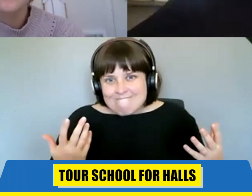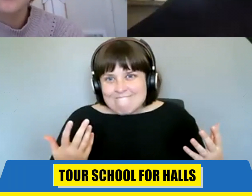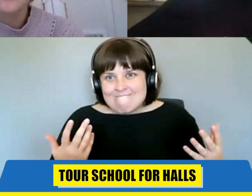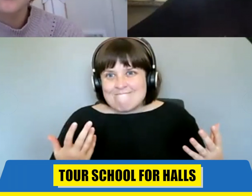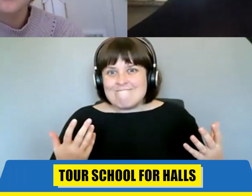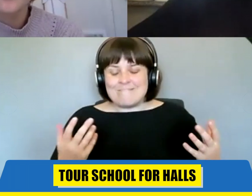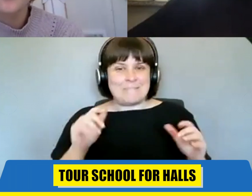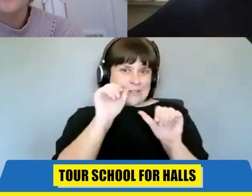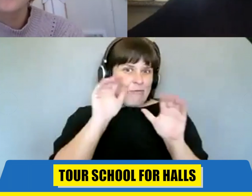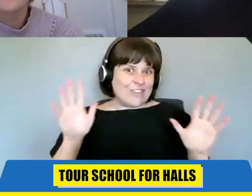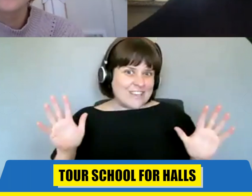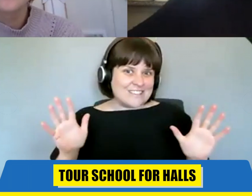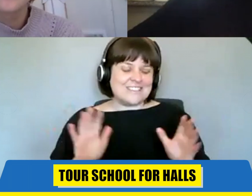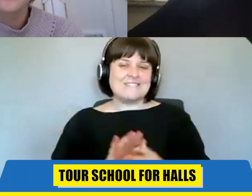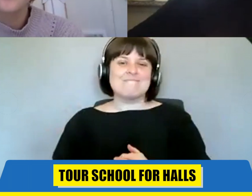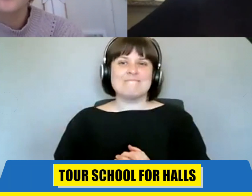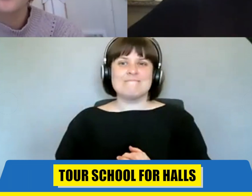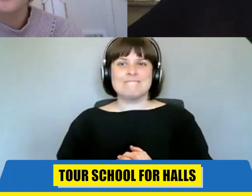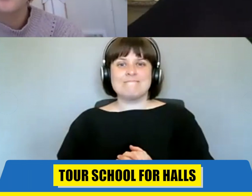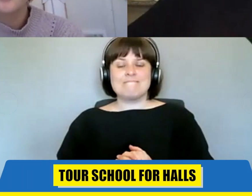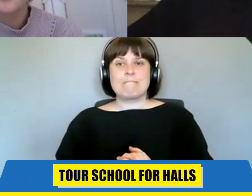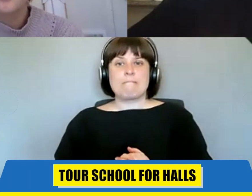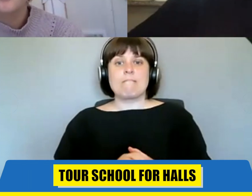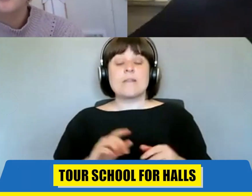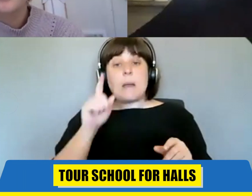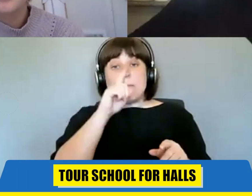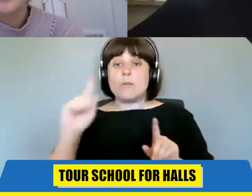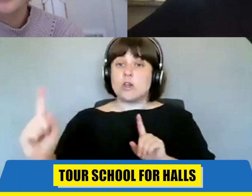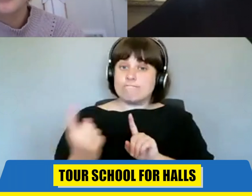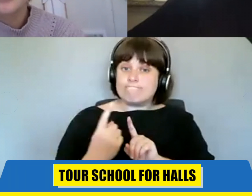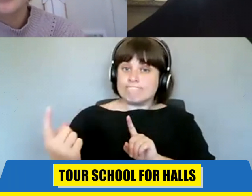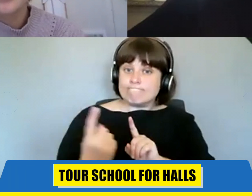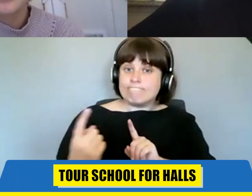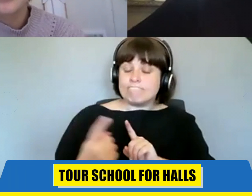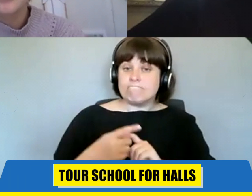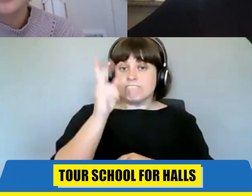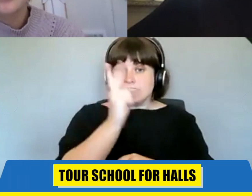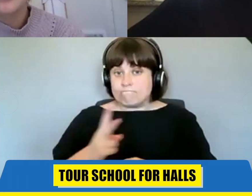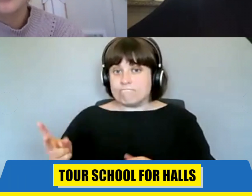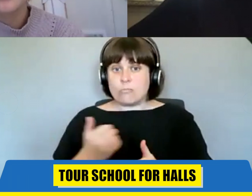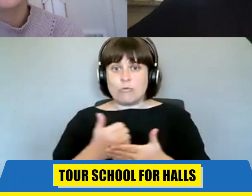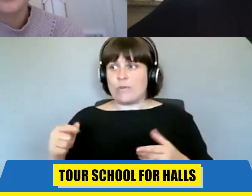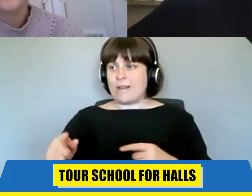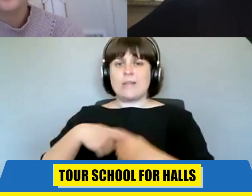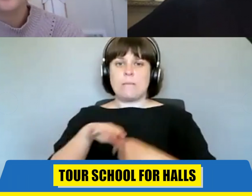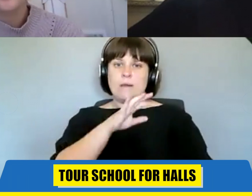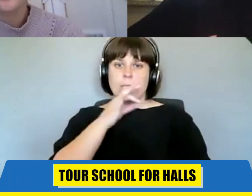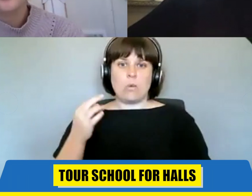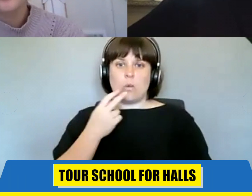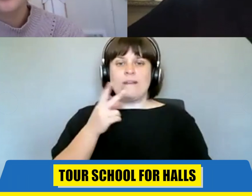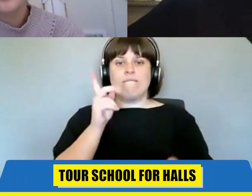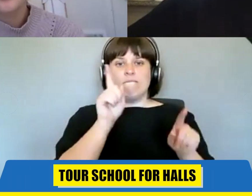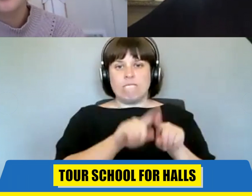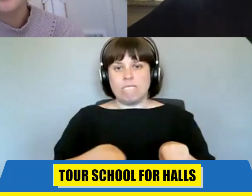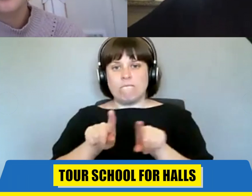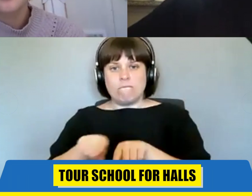Fairly obvious. And your frequent attenders will get bored with the same things over and over. One of the things that